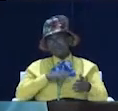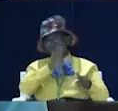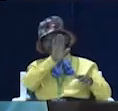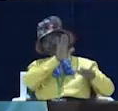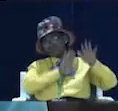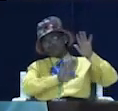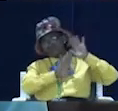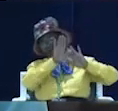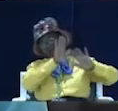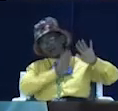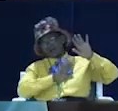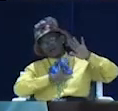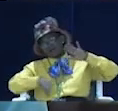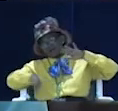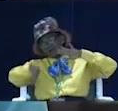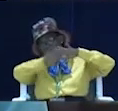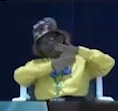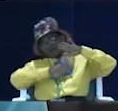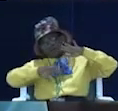permanently.